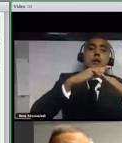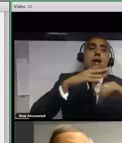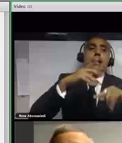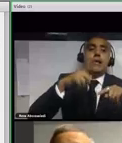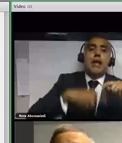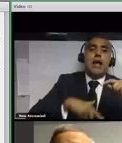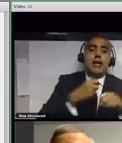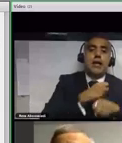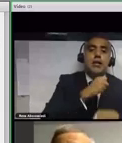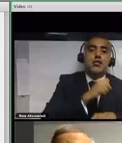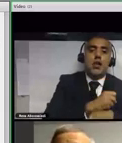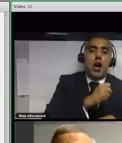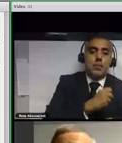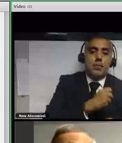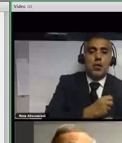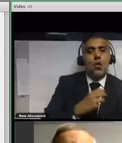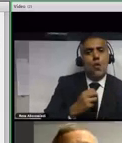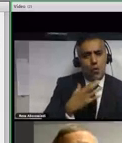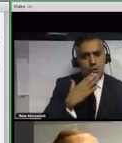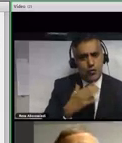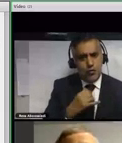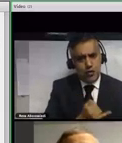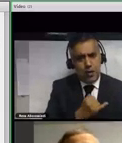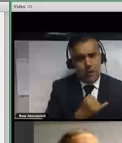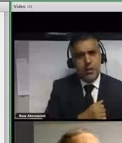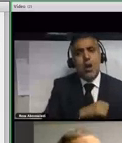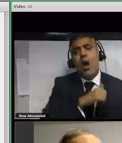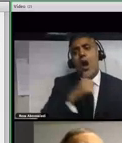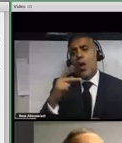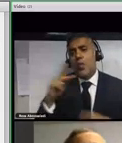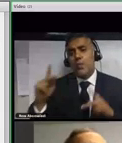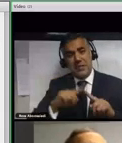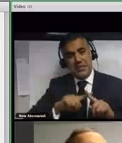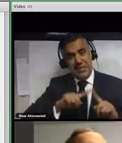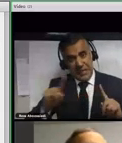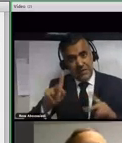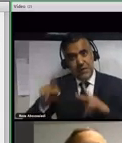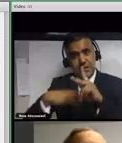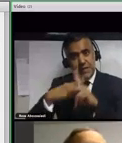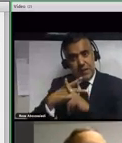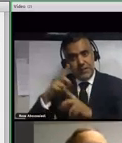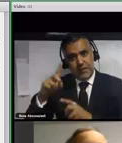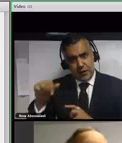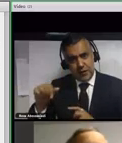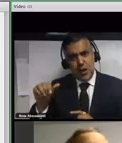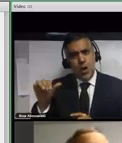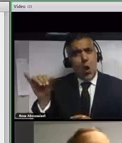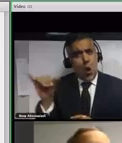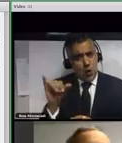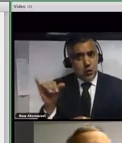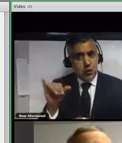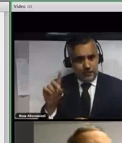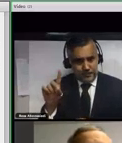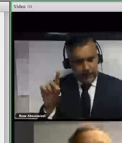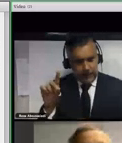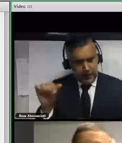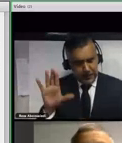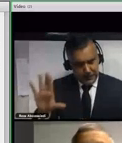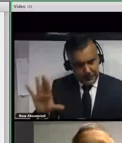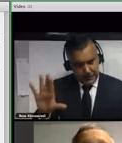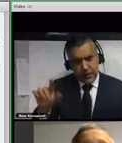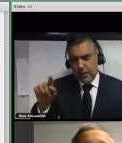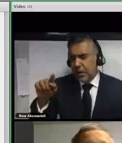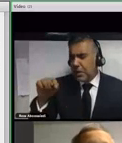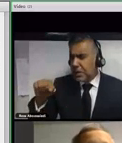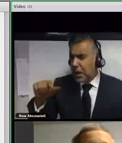to get jobs or get good jobs and make them poor. But other people with different types of difficulties, who are also, people with disabilities,